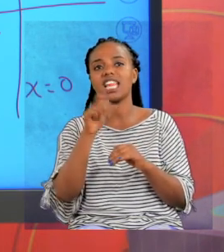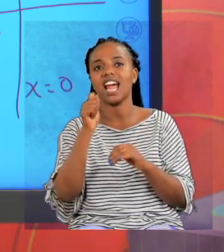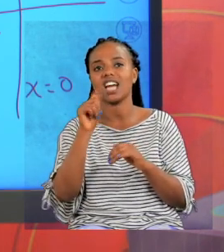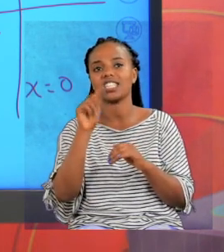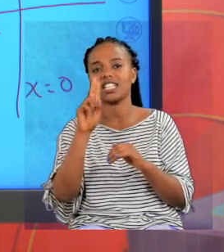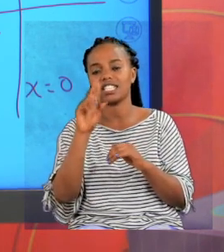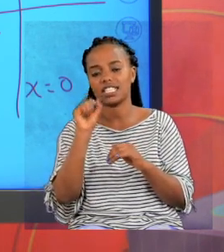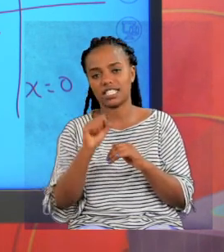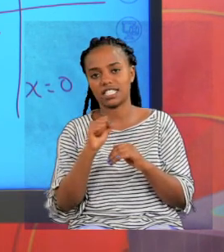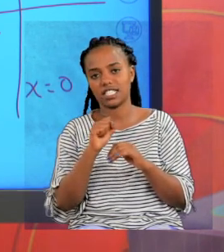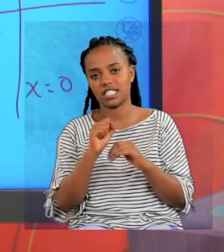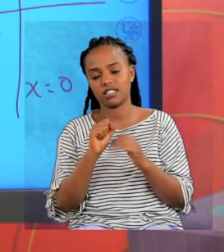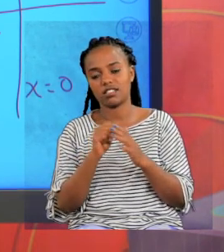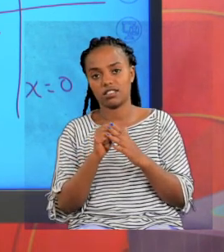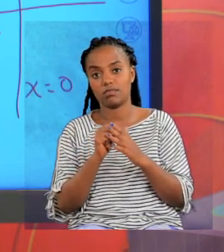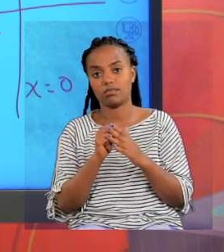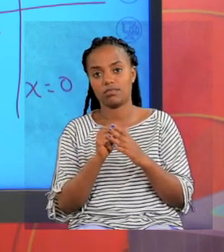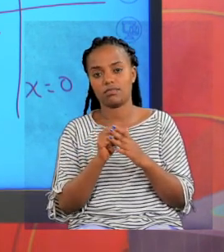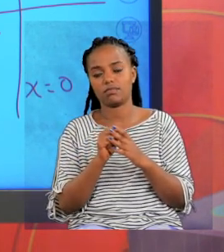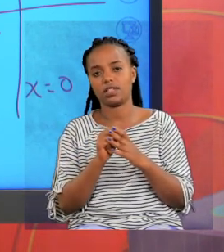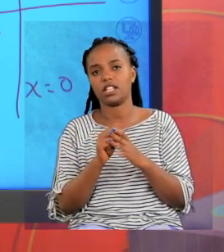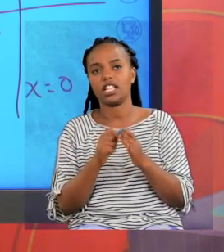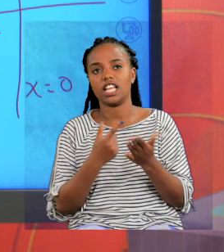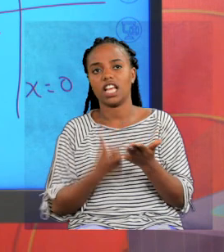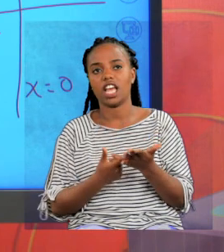rectum, here